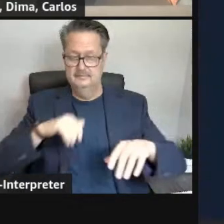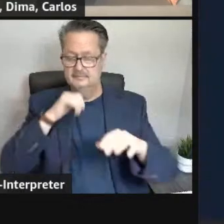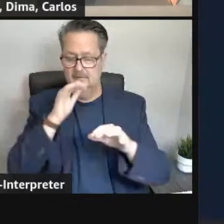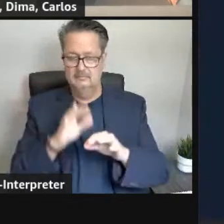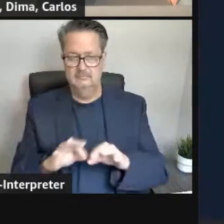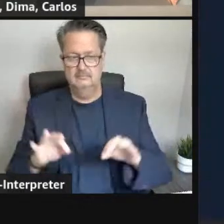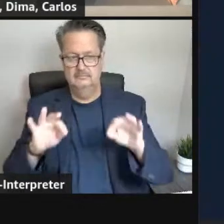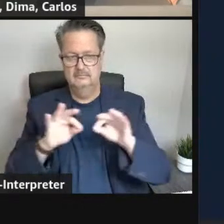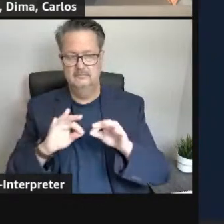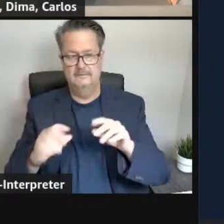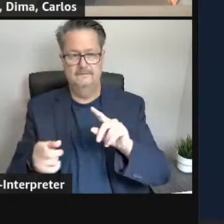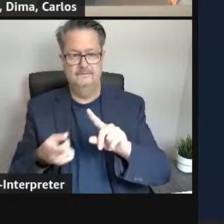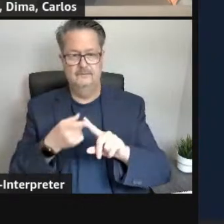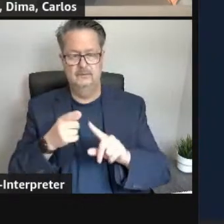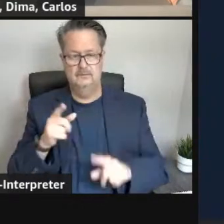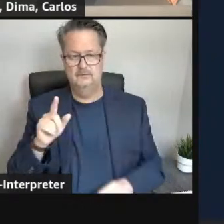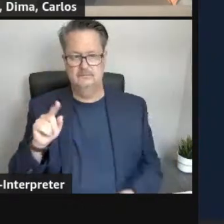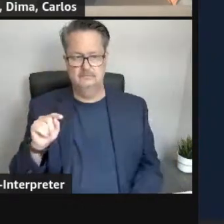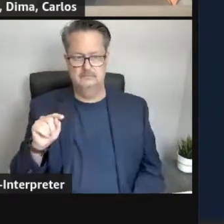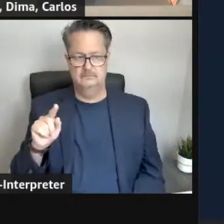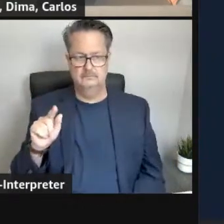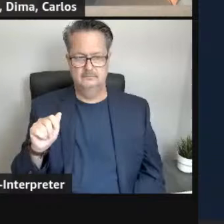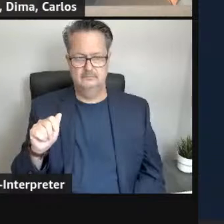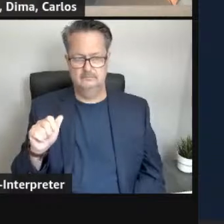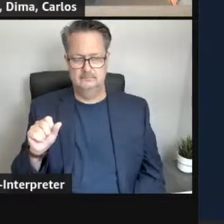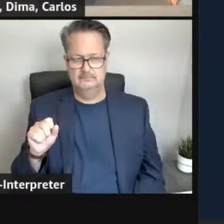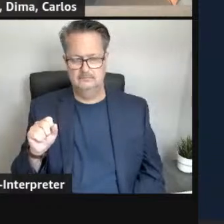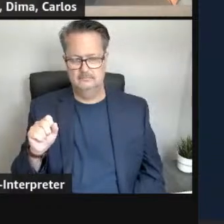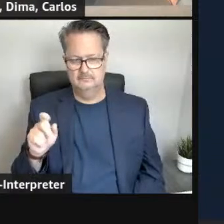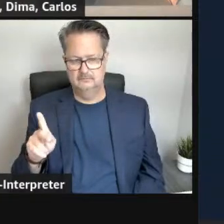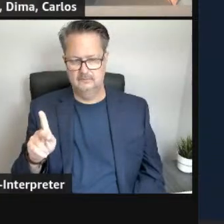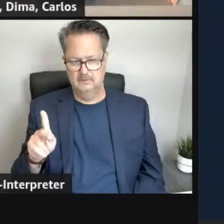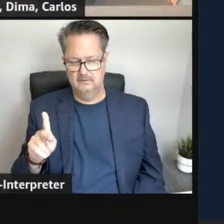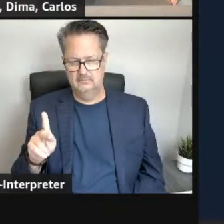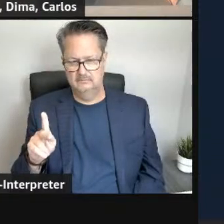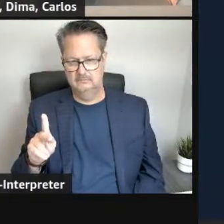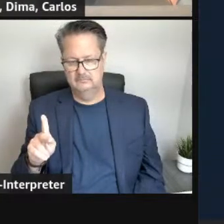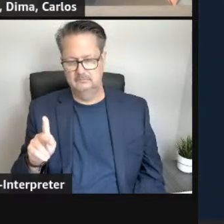first task. So the first task,